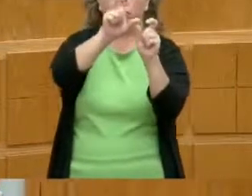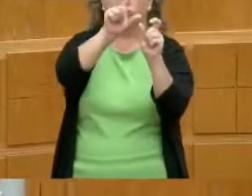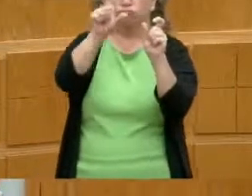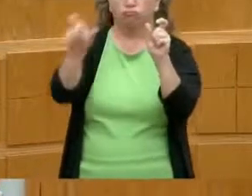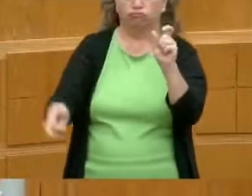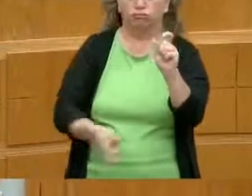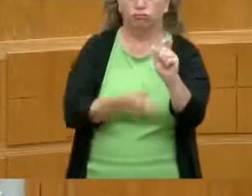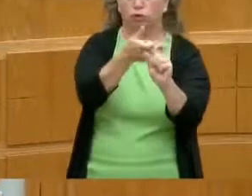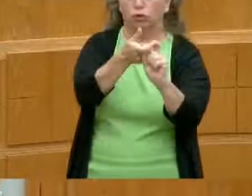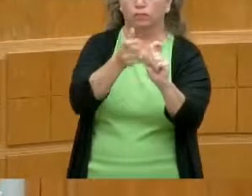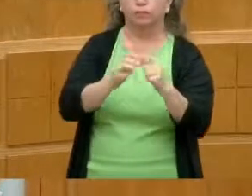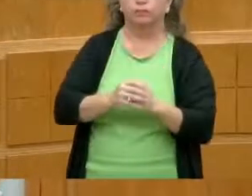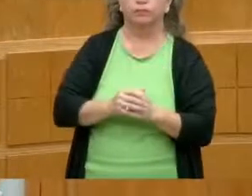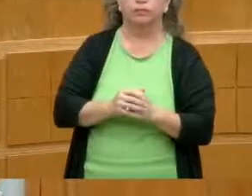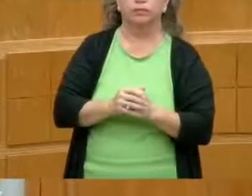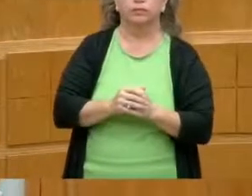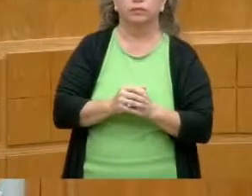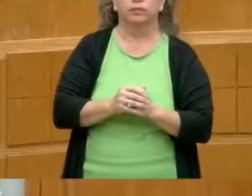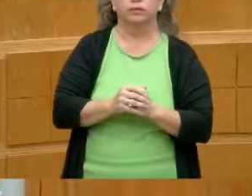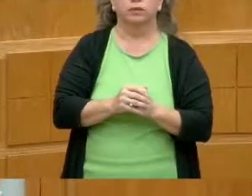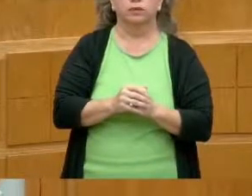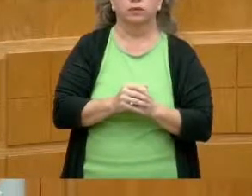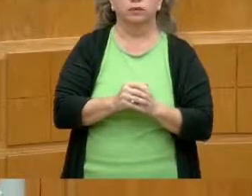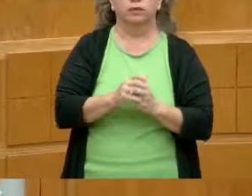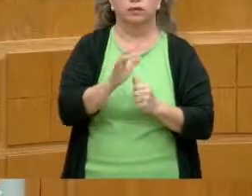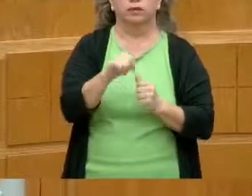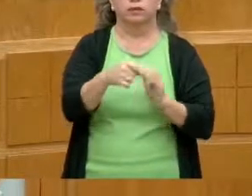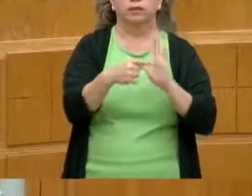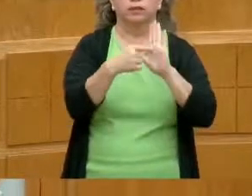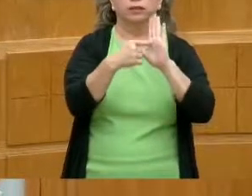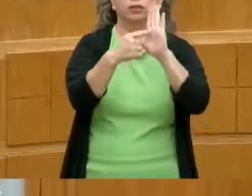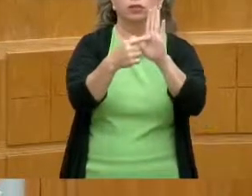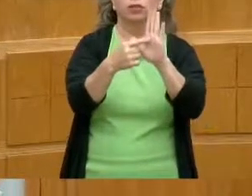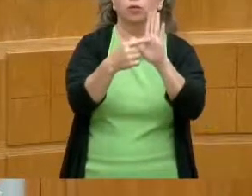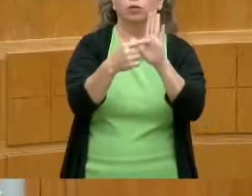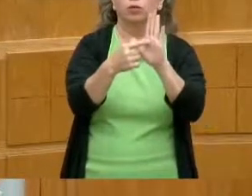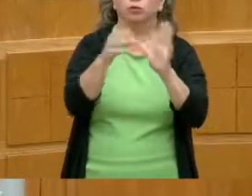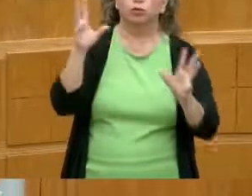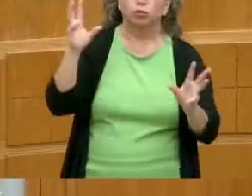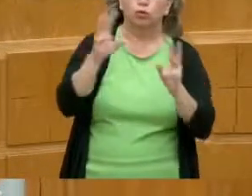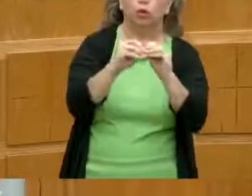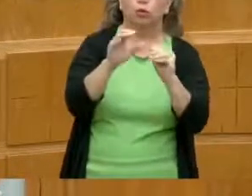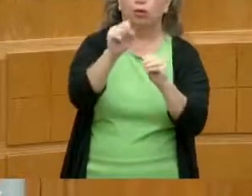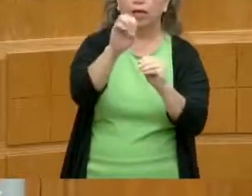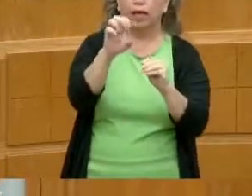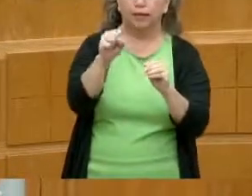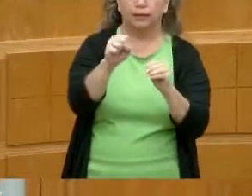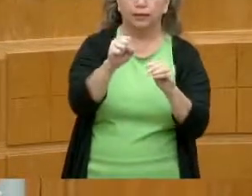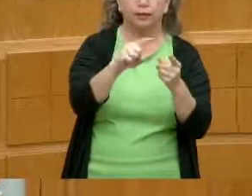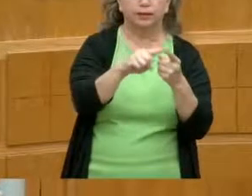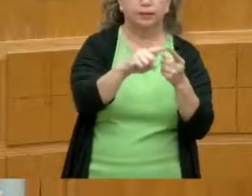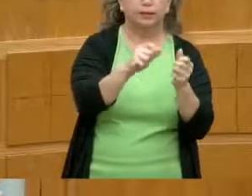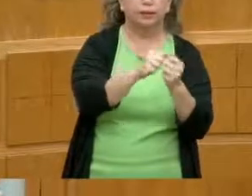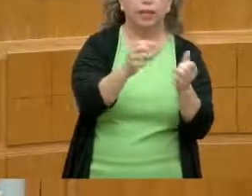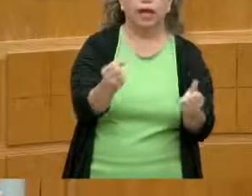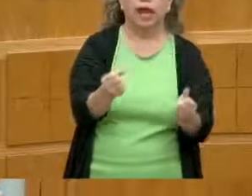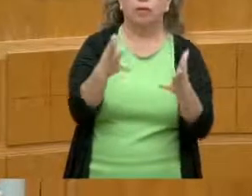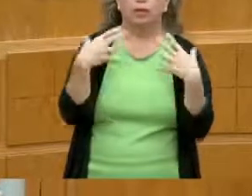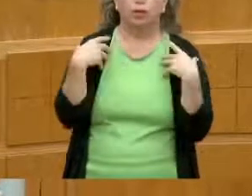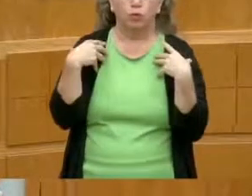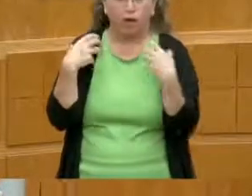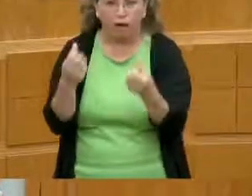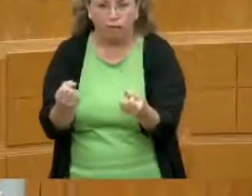This shows our total cases broken up into who is recovered, what cases are active, and then the